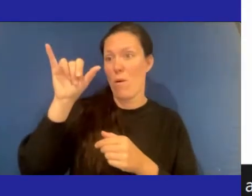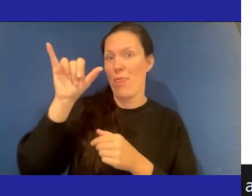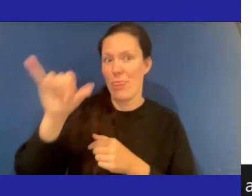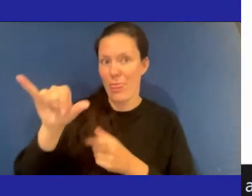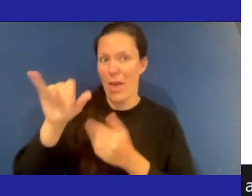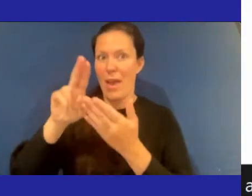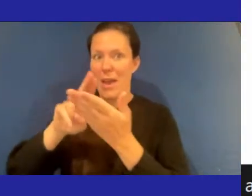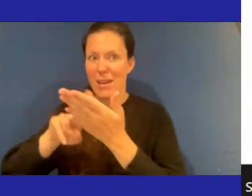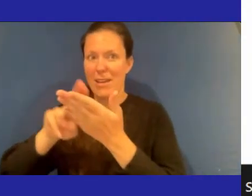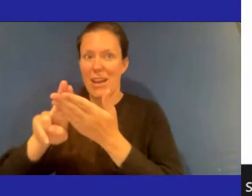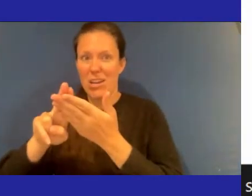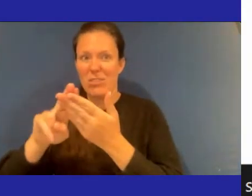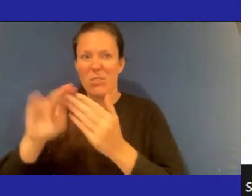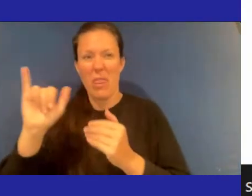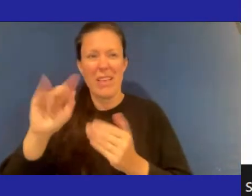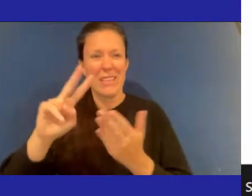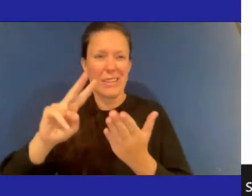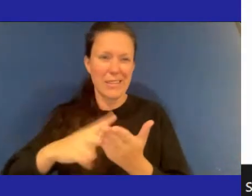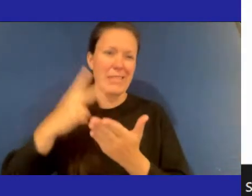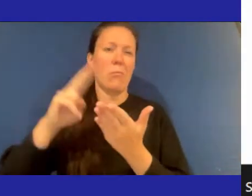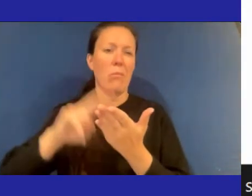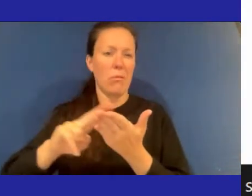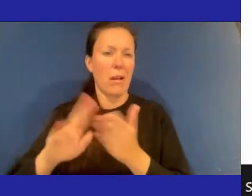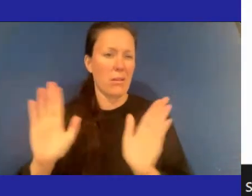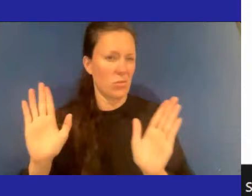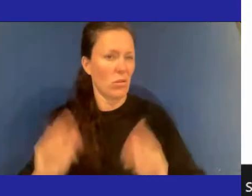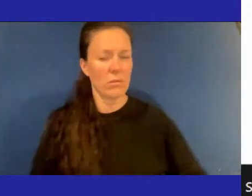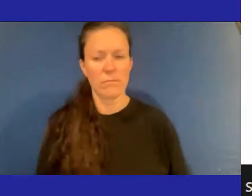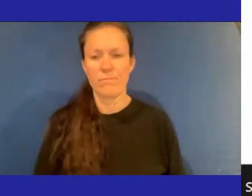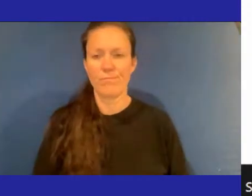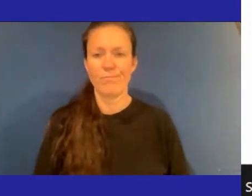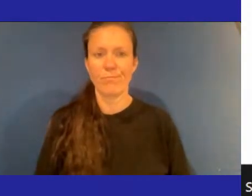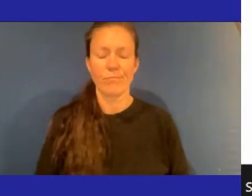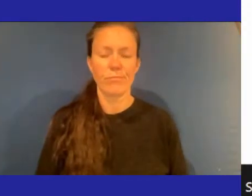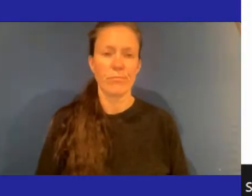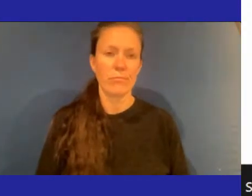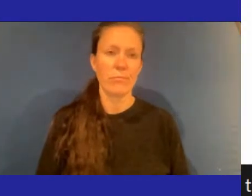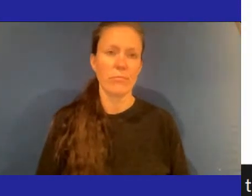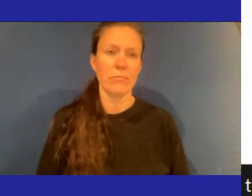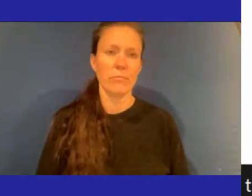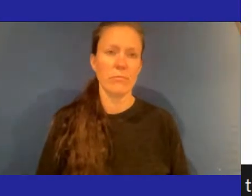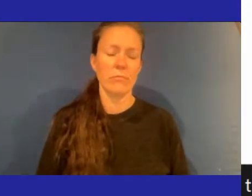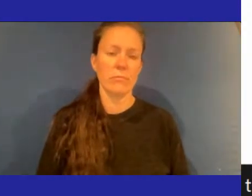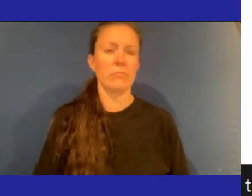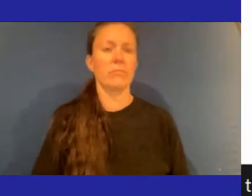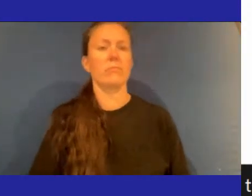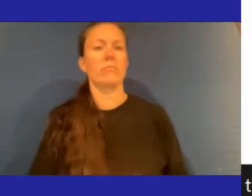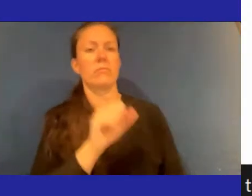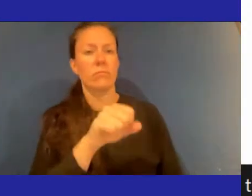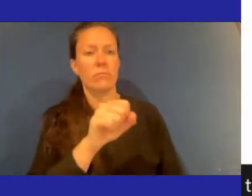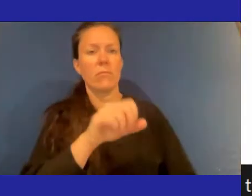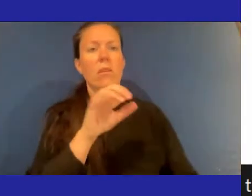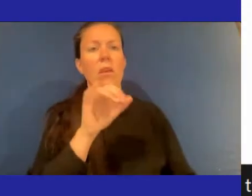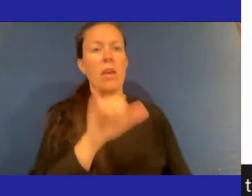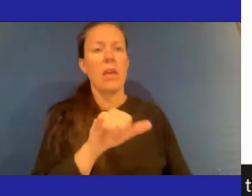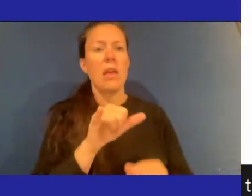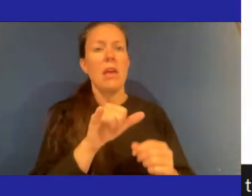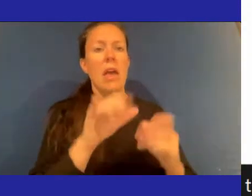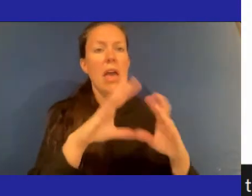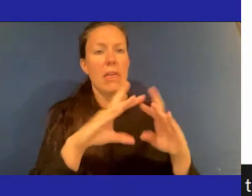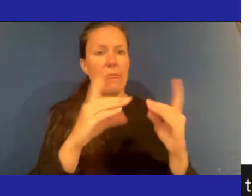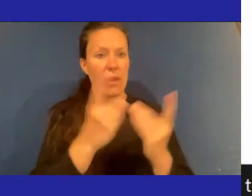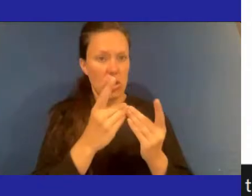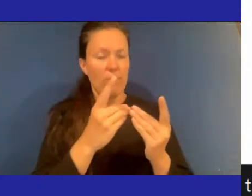them to hold the contract. That makes tremendous sense. And the actual shares of the departments will be within